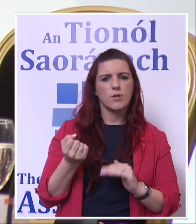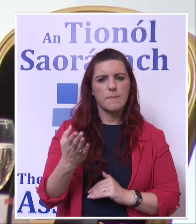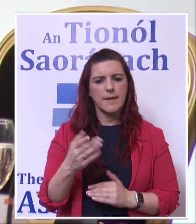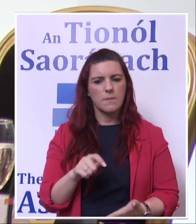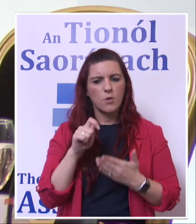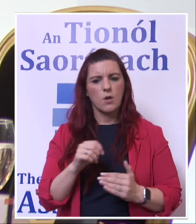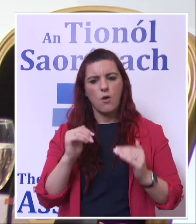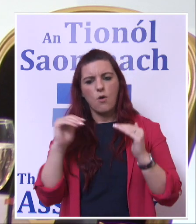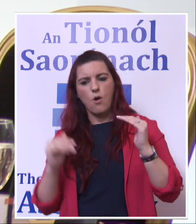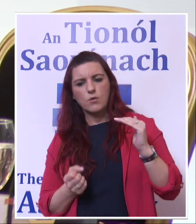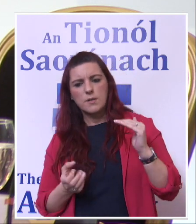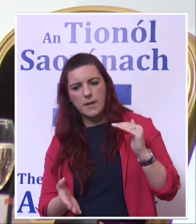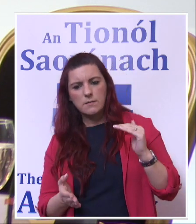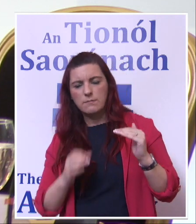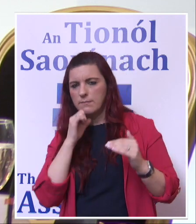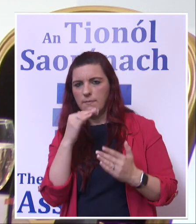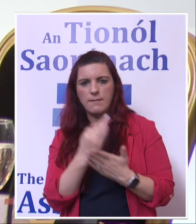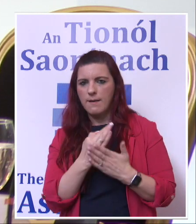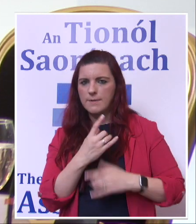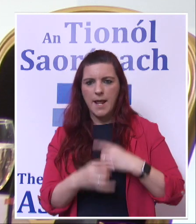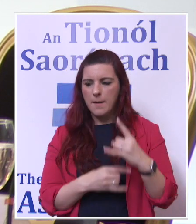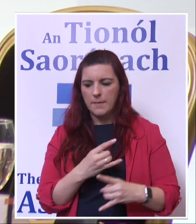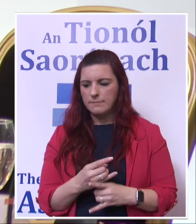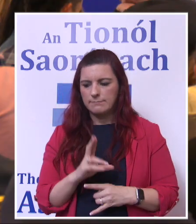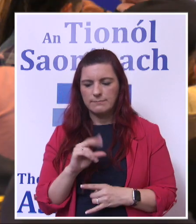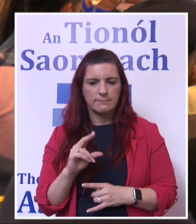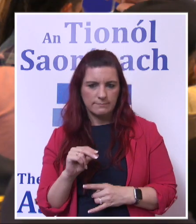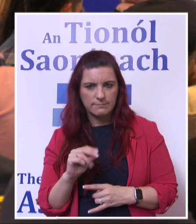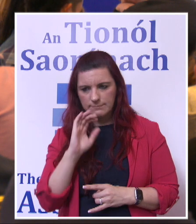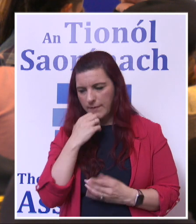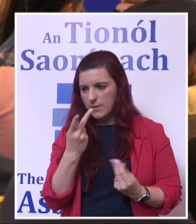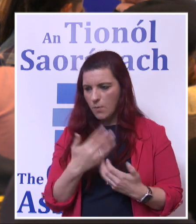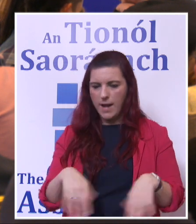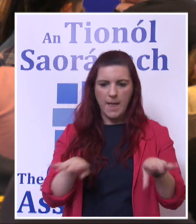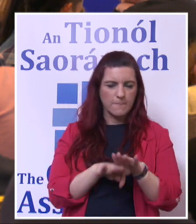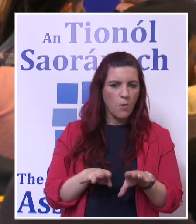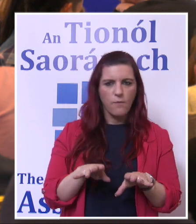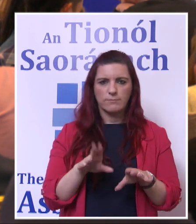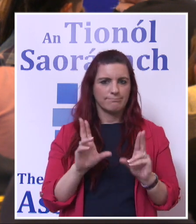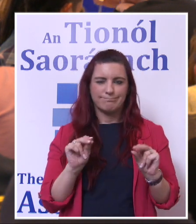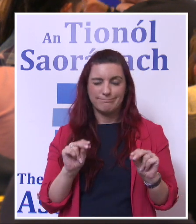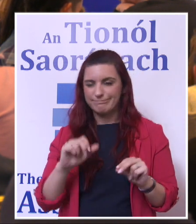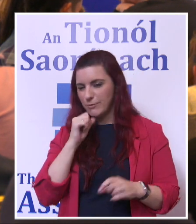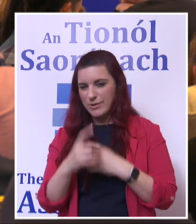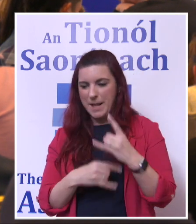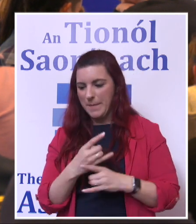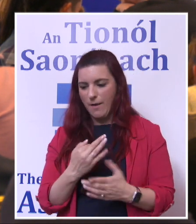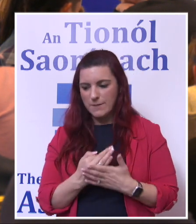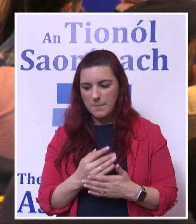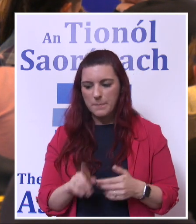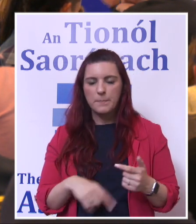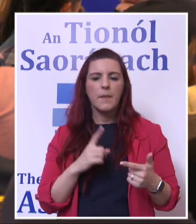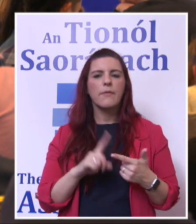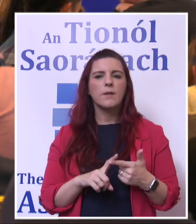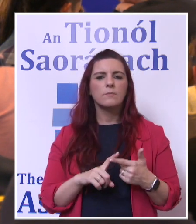the underspending rarely happens because there are always, if there's money left over, there are always lots and lots of ideas. And then you